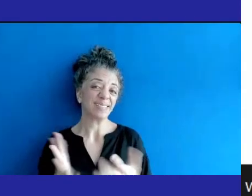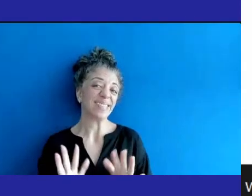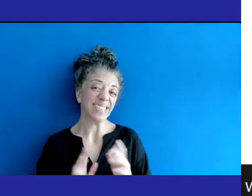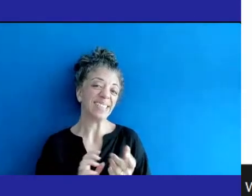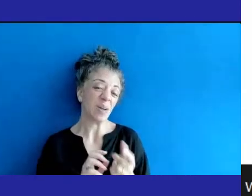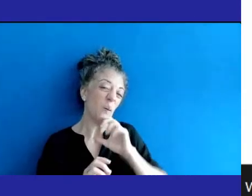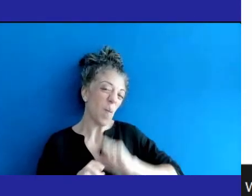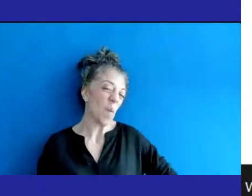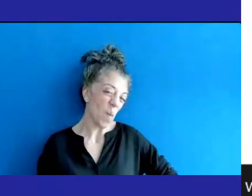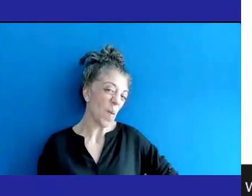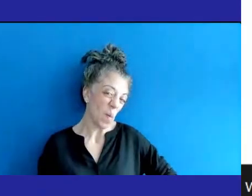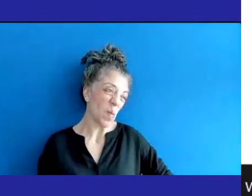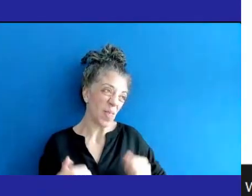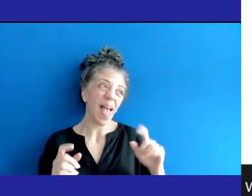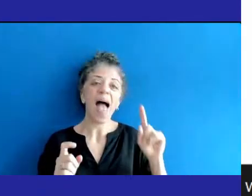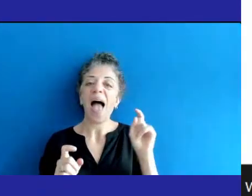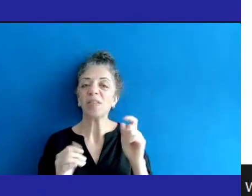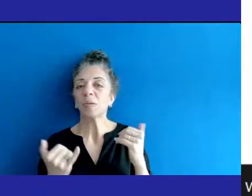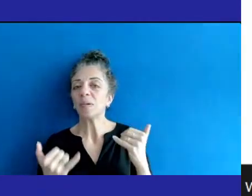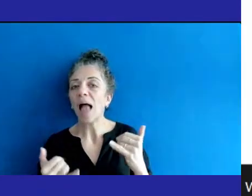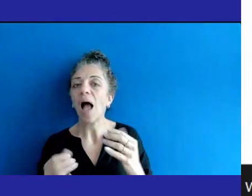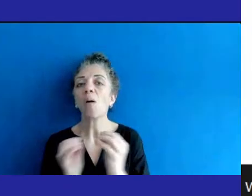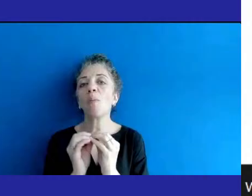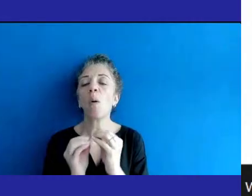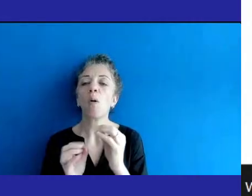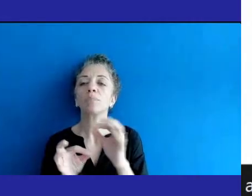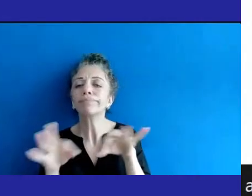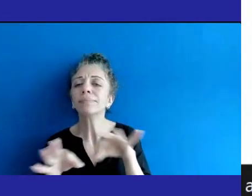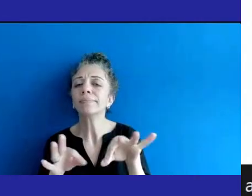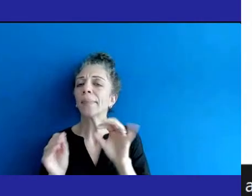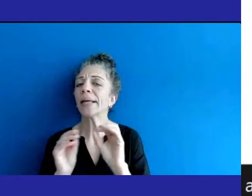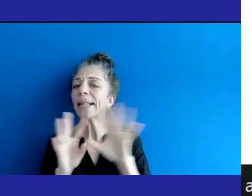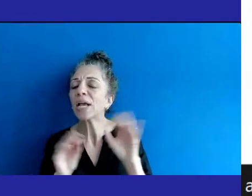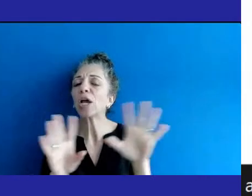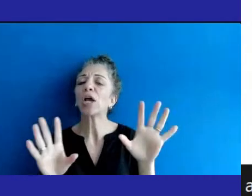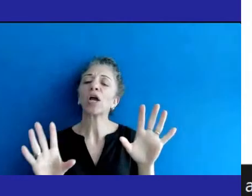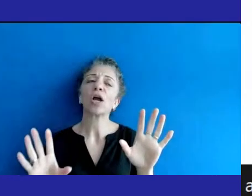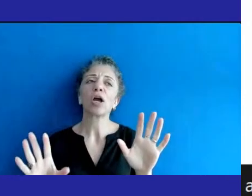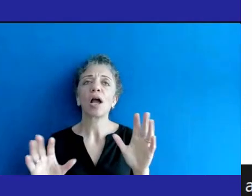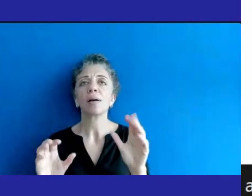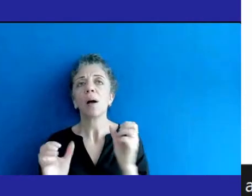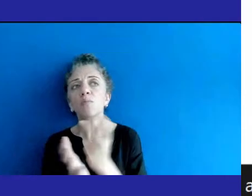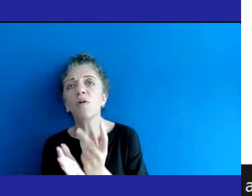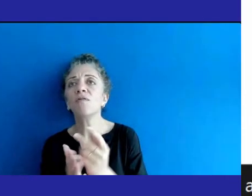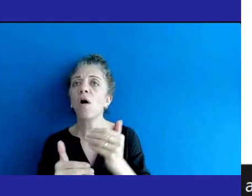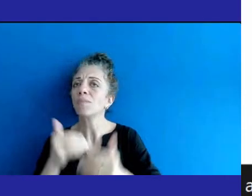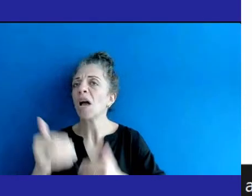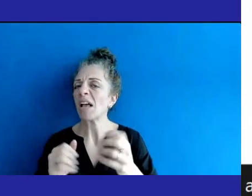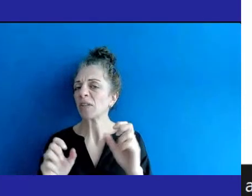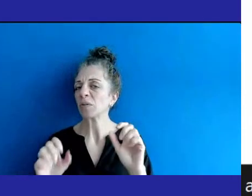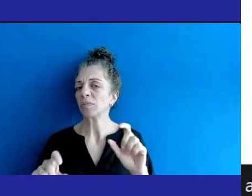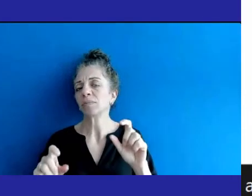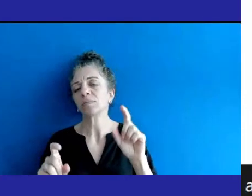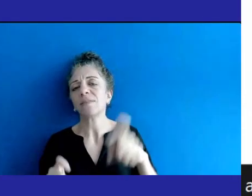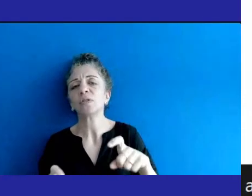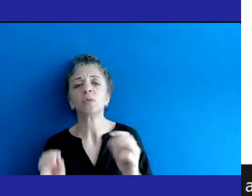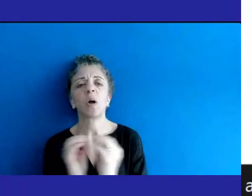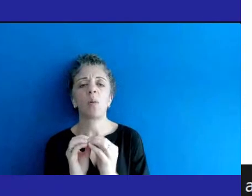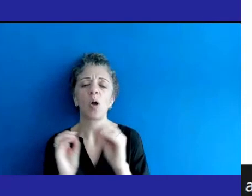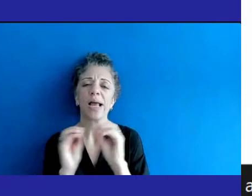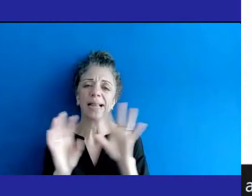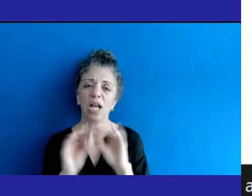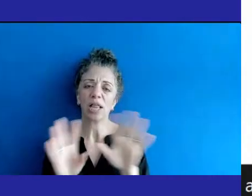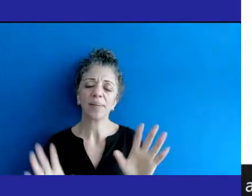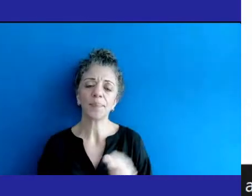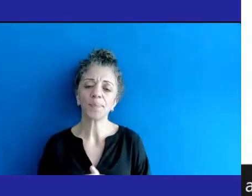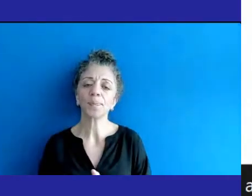and descriptions of authority and the way approvals process. We are going to push greater accountability